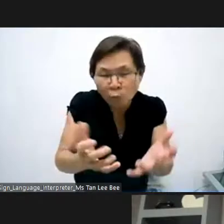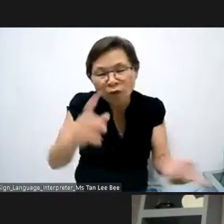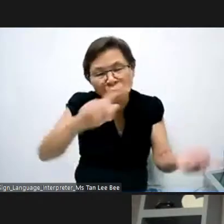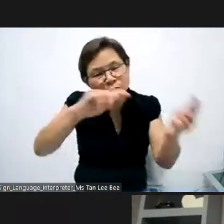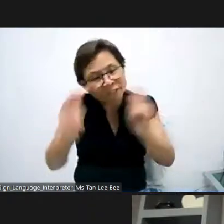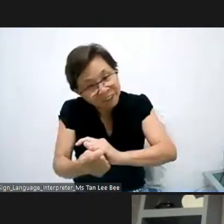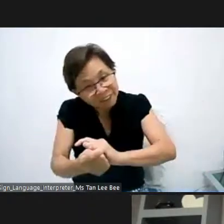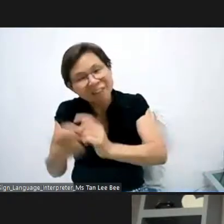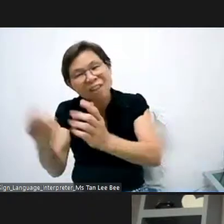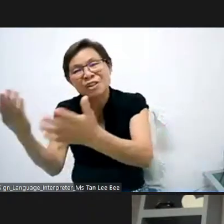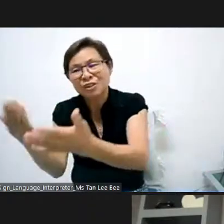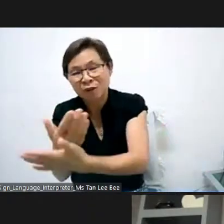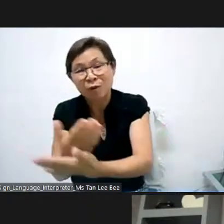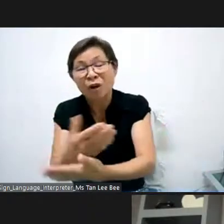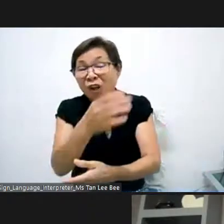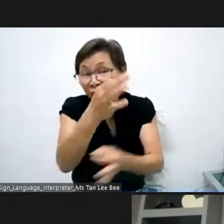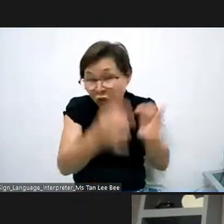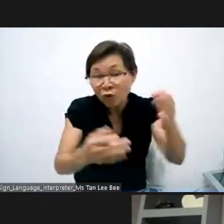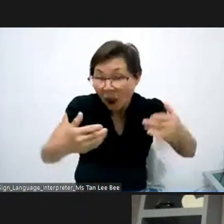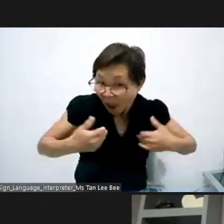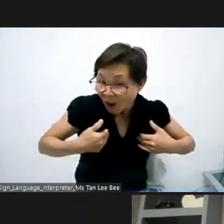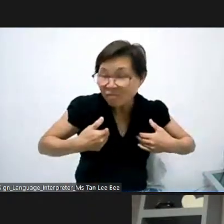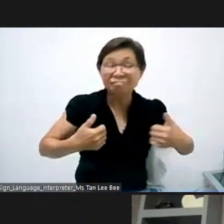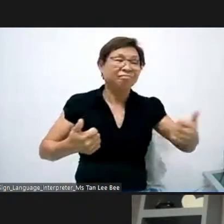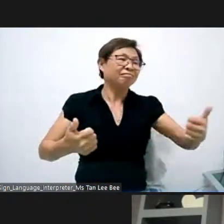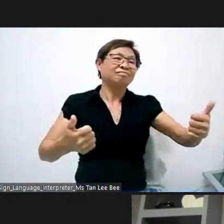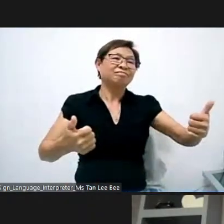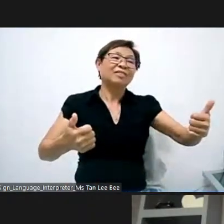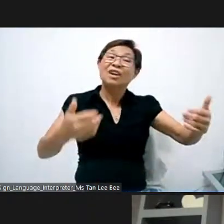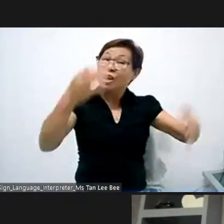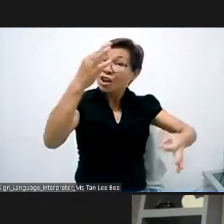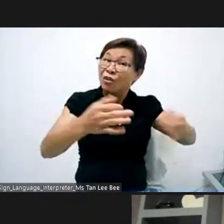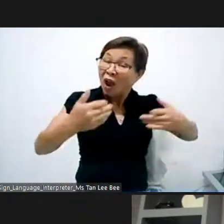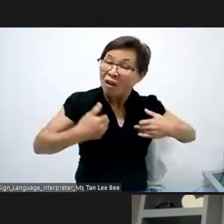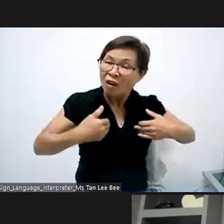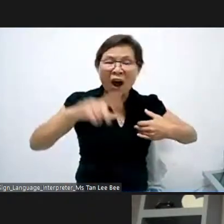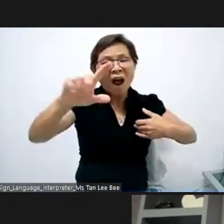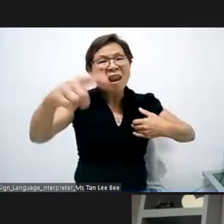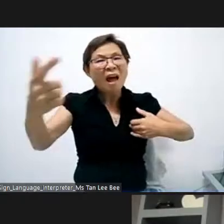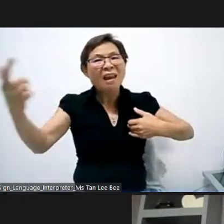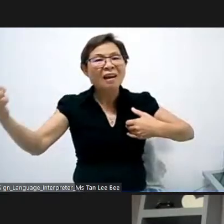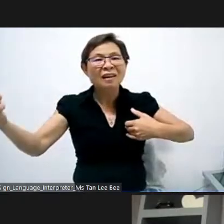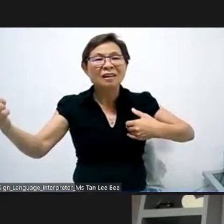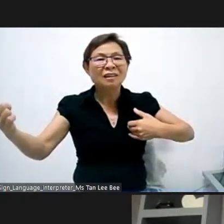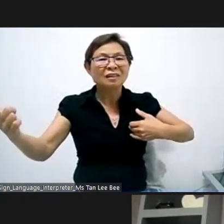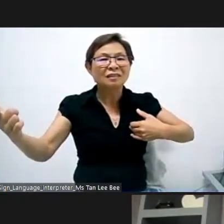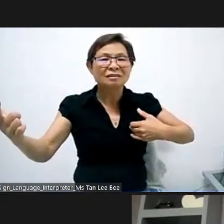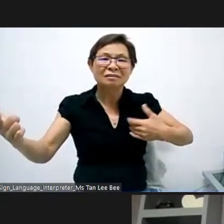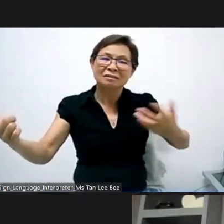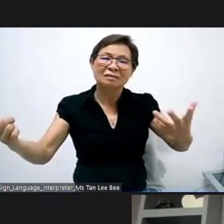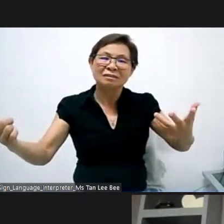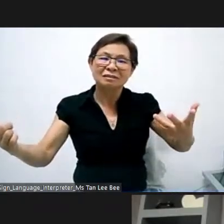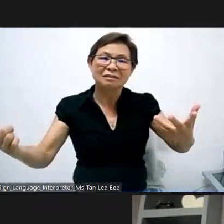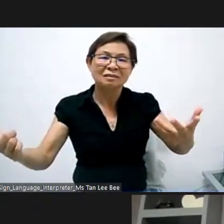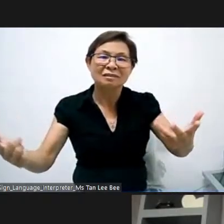something. As long as you have that, all other things follow through.